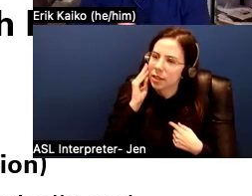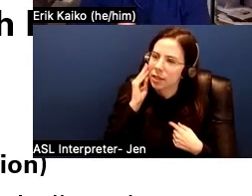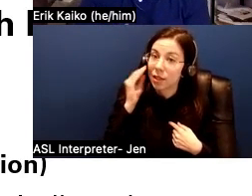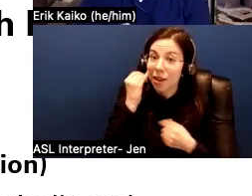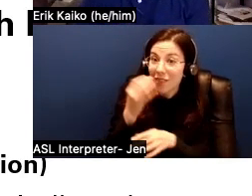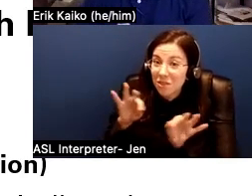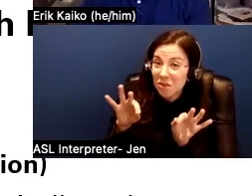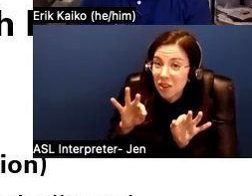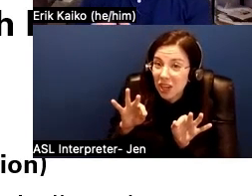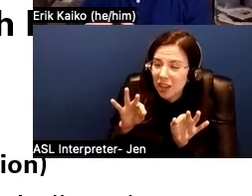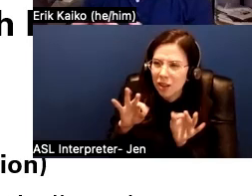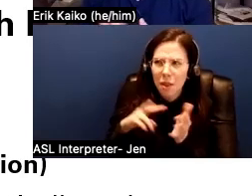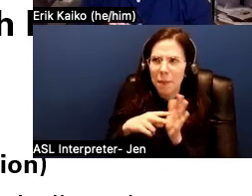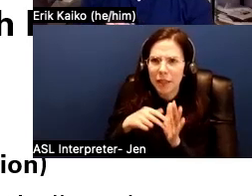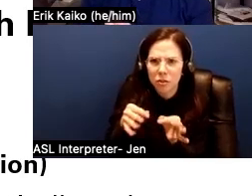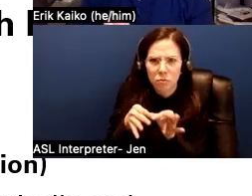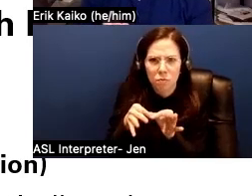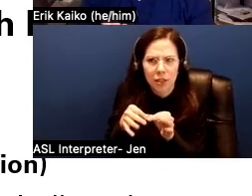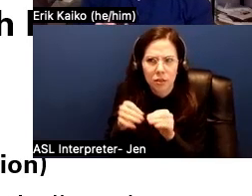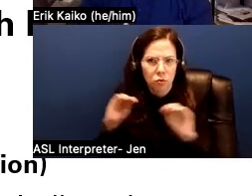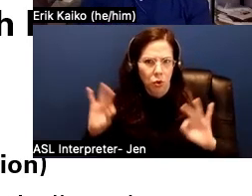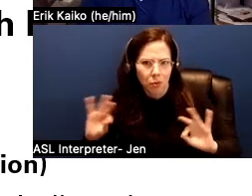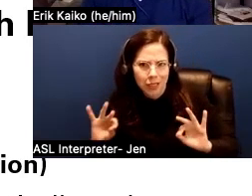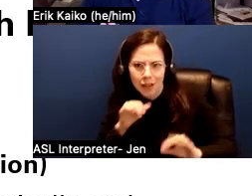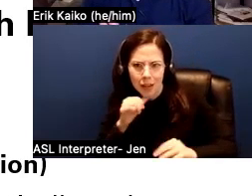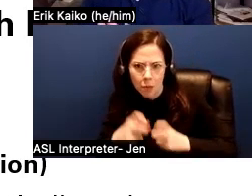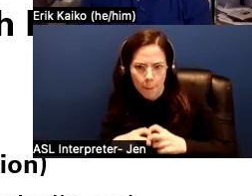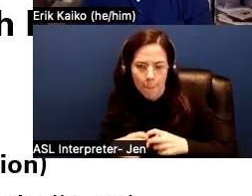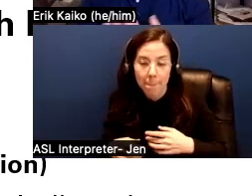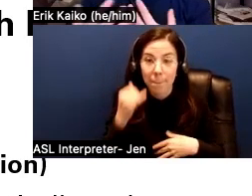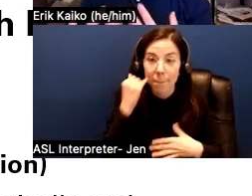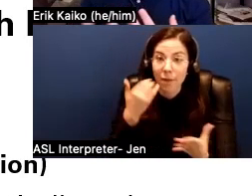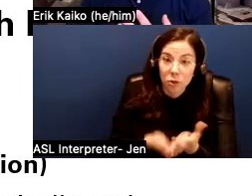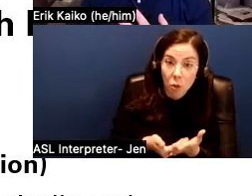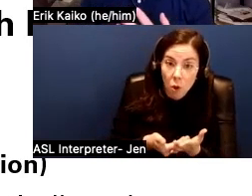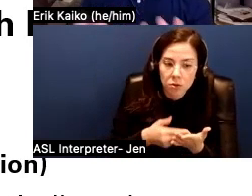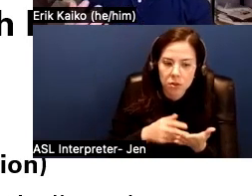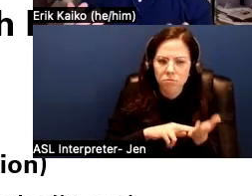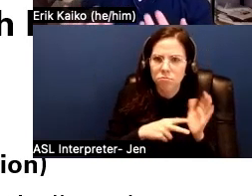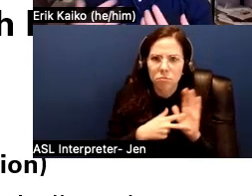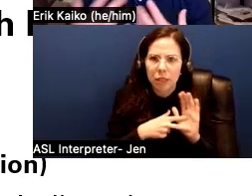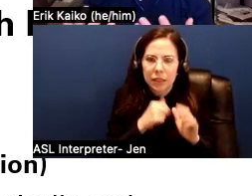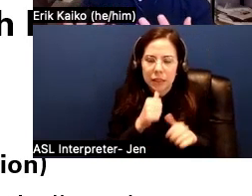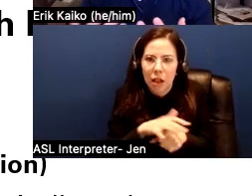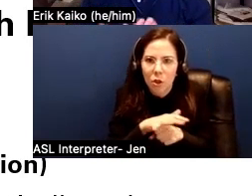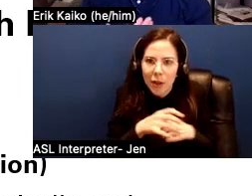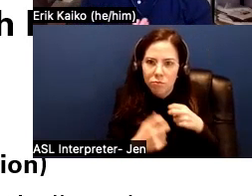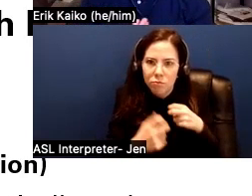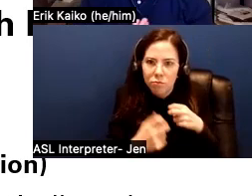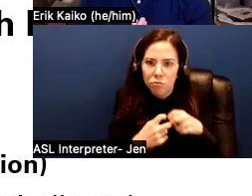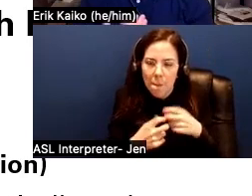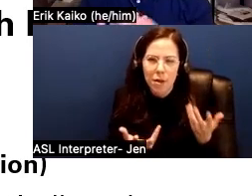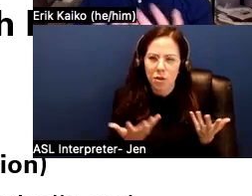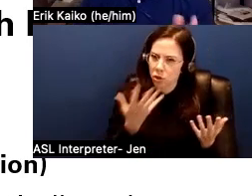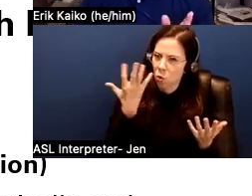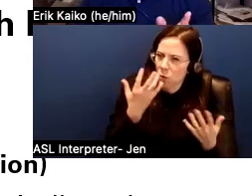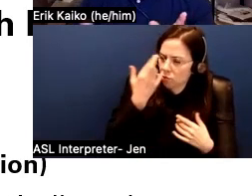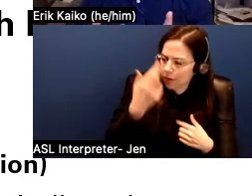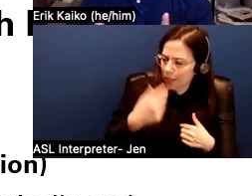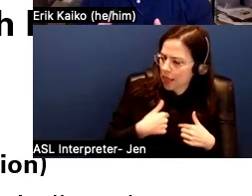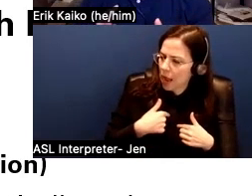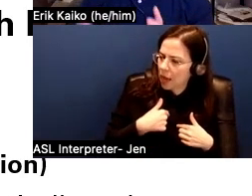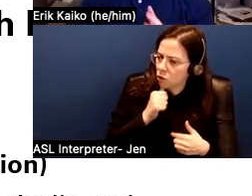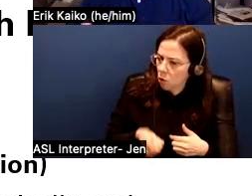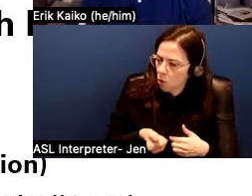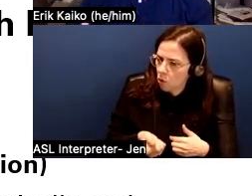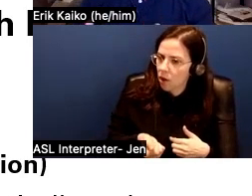not it's stopping me, right? Is it if it's close, it's not the distance or the commute, but what is stopping me from acting? And think about those things and